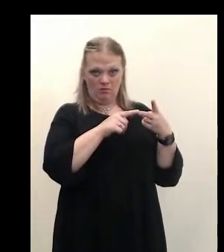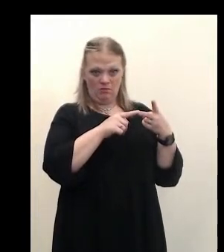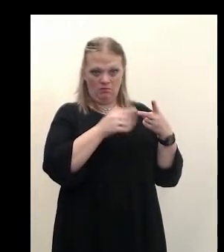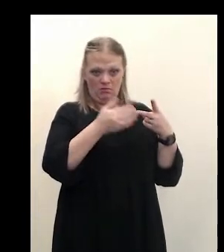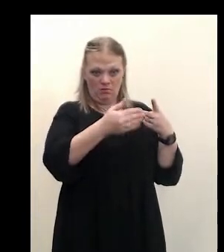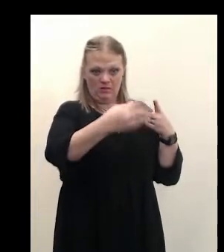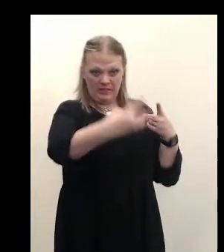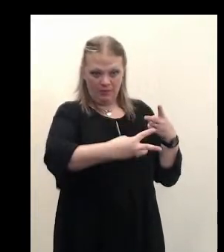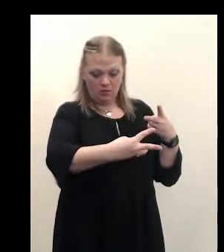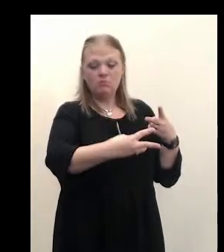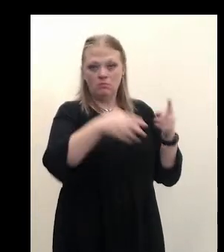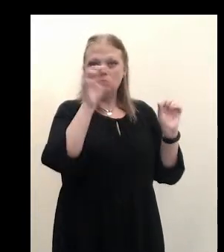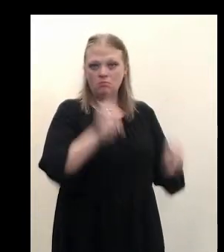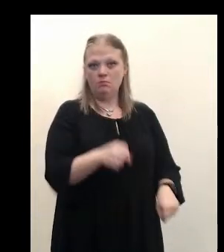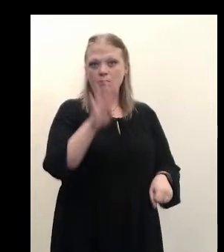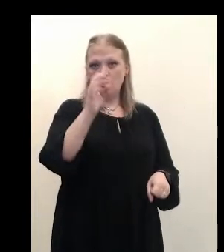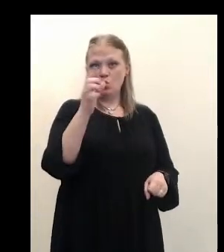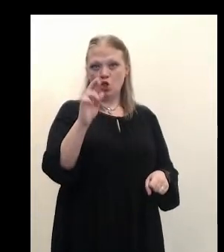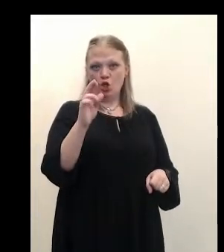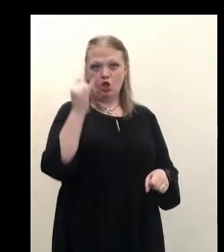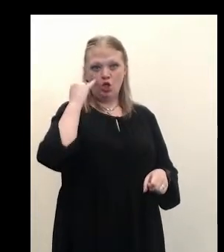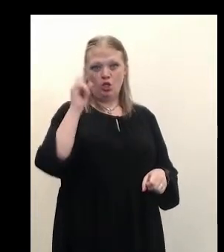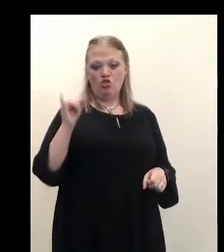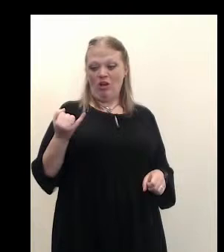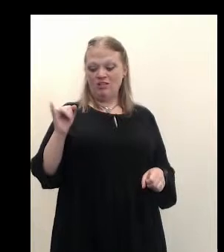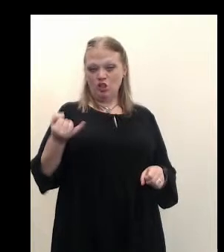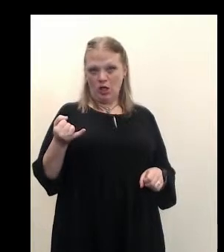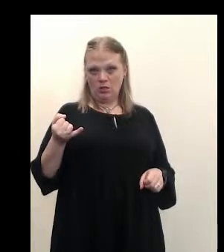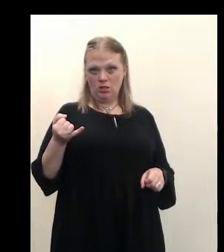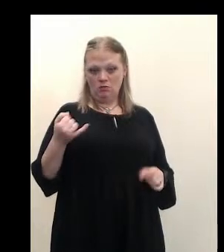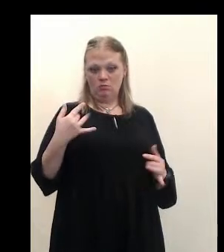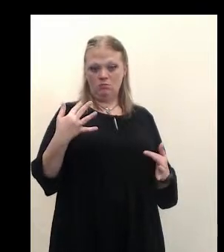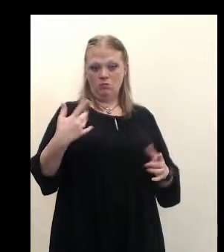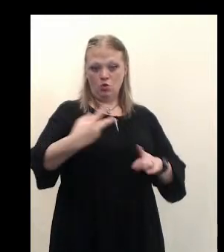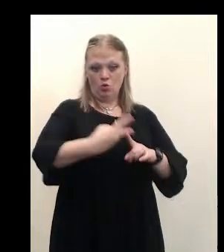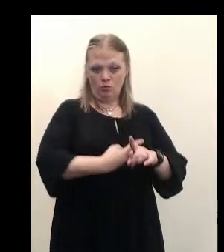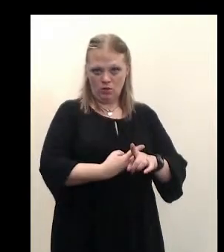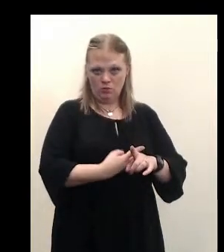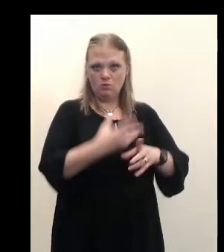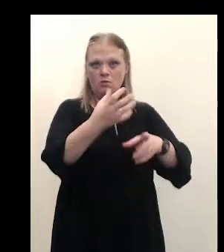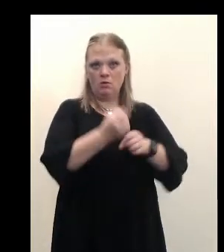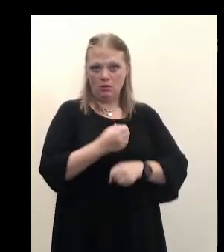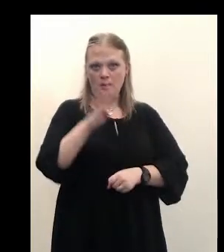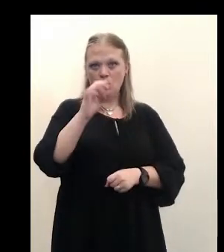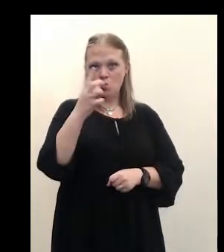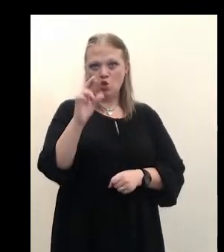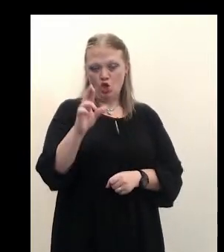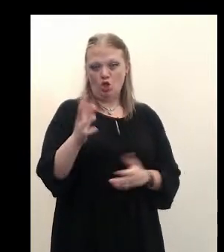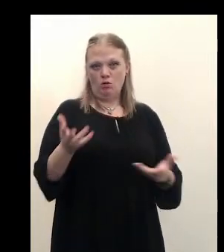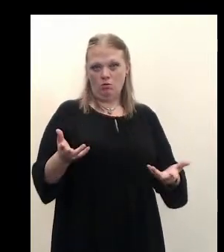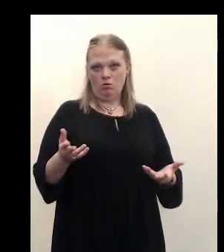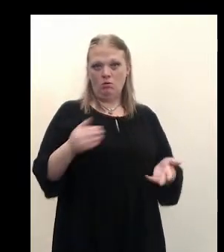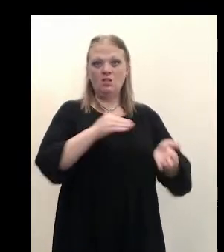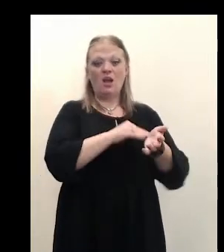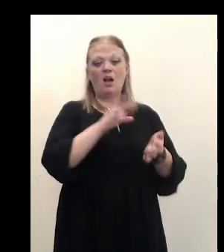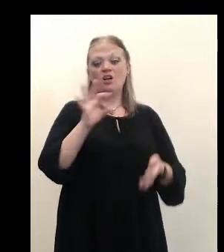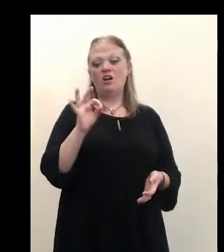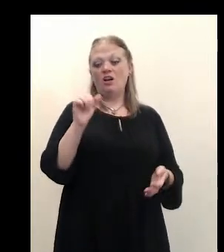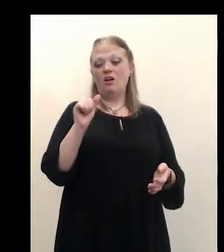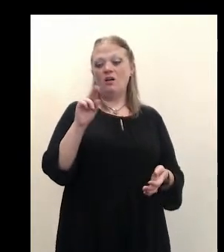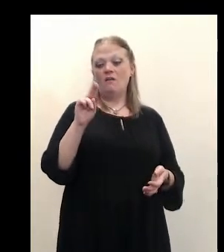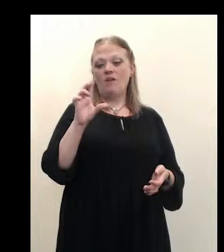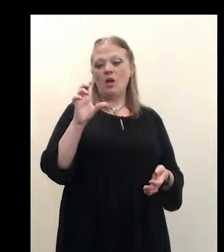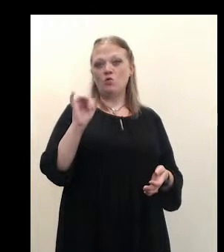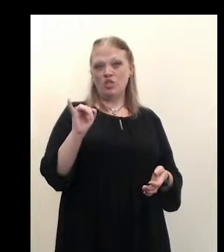shot. If it's been 2 months since you got the Johnson & Johnson, you should get a booster shot. Dr. Fauci was out saying